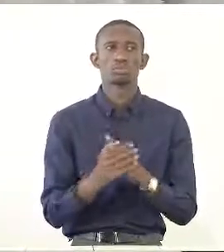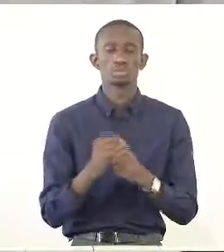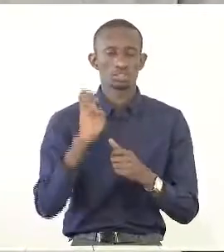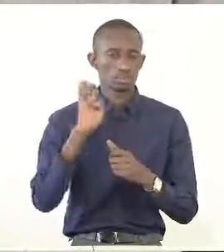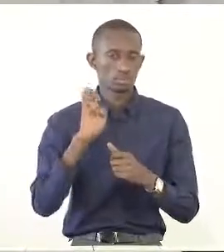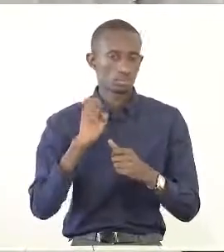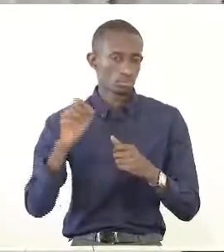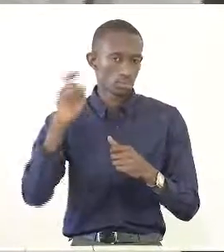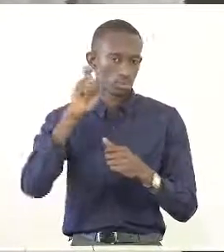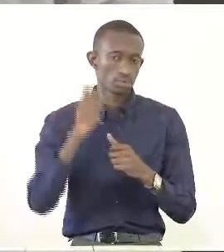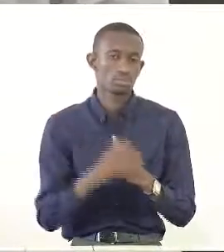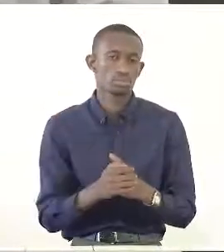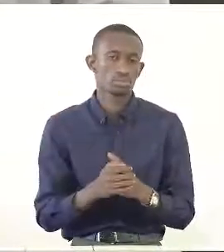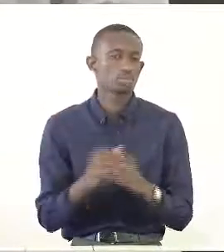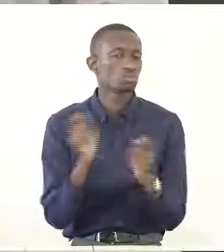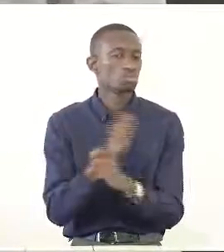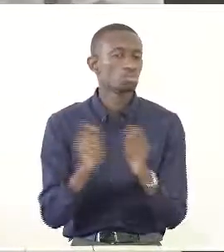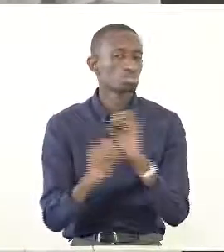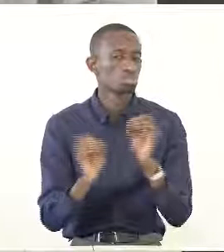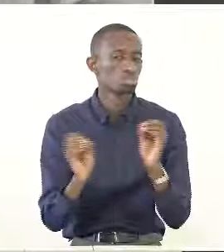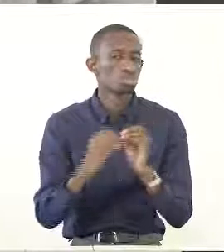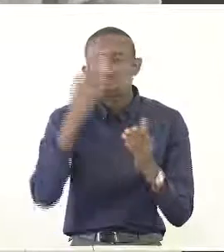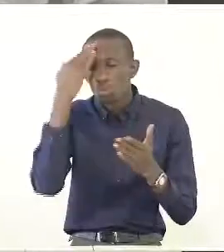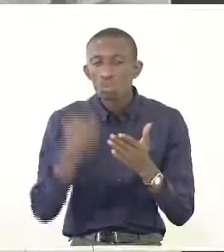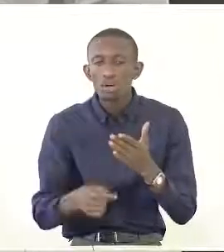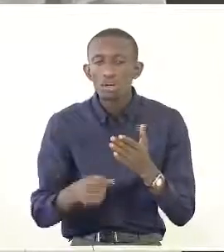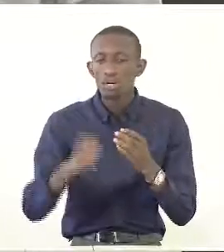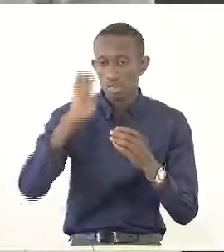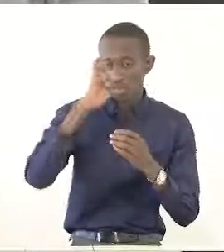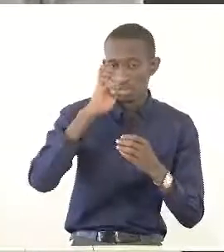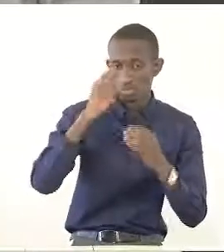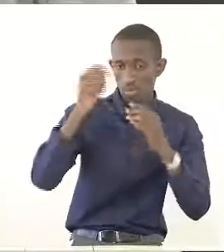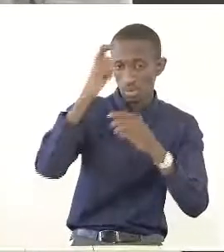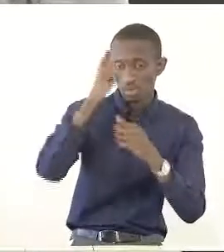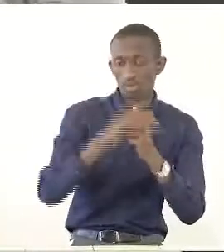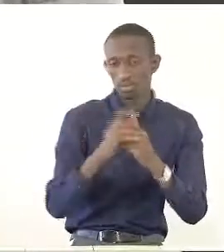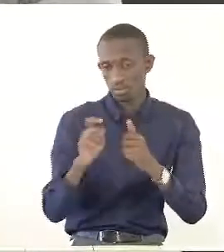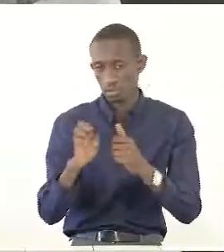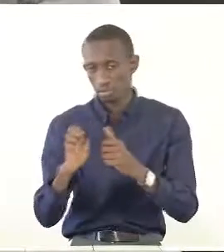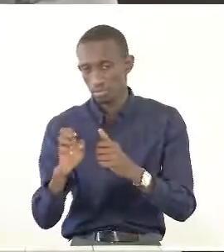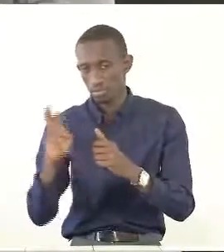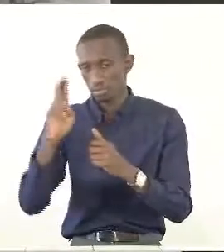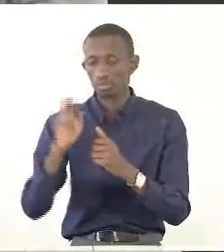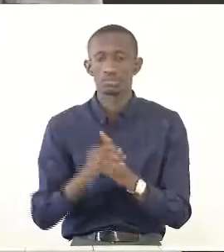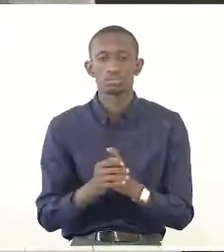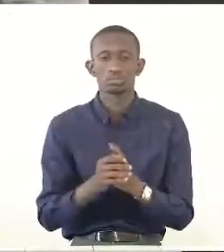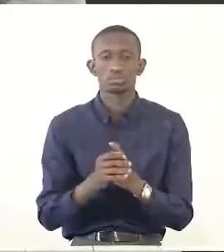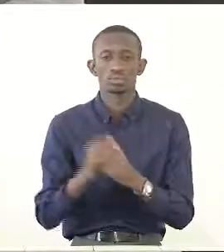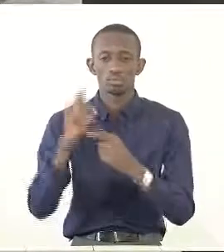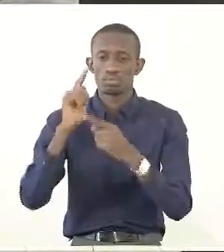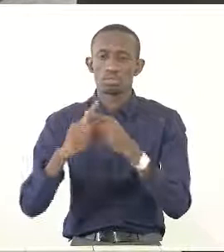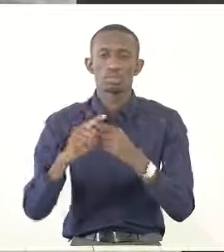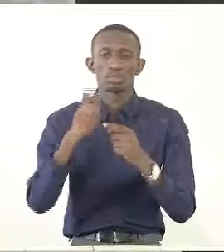There is no change because e power x times e power x, it is e power x plus x, then x plus x, it